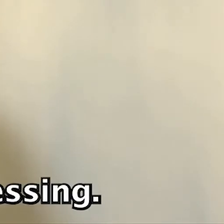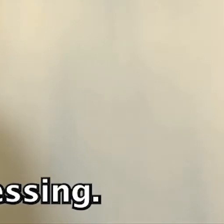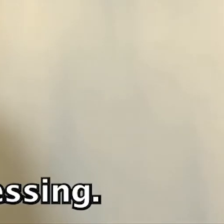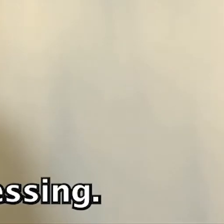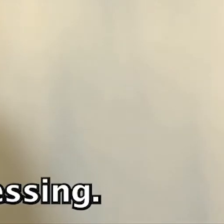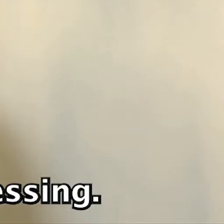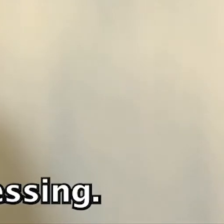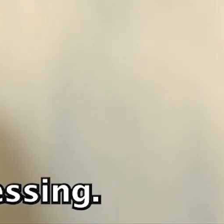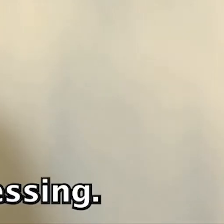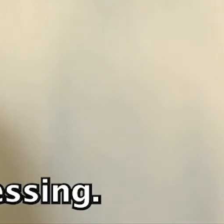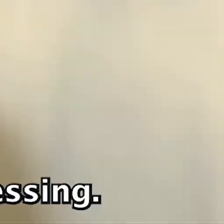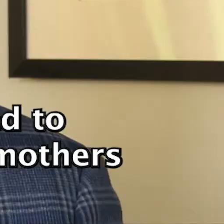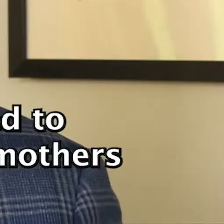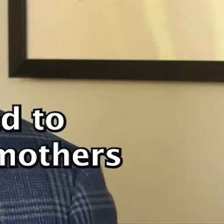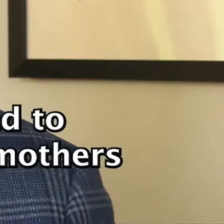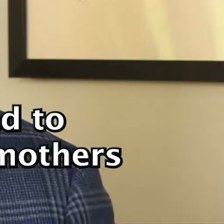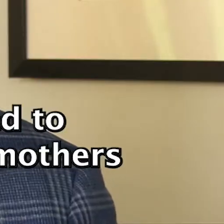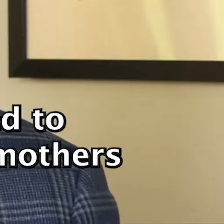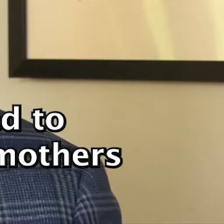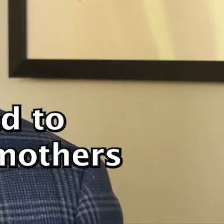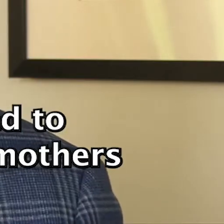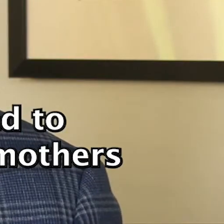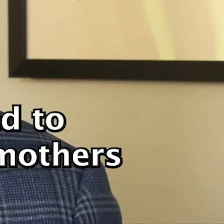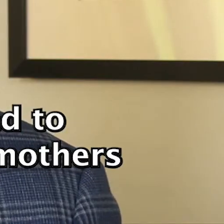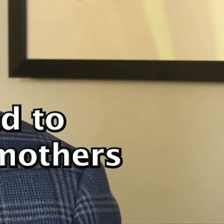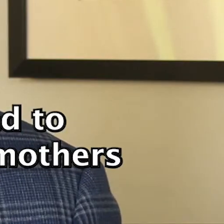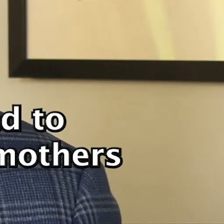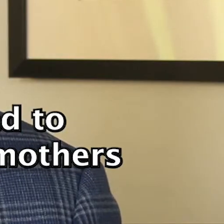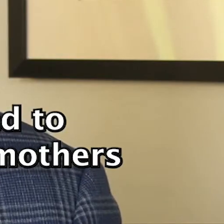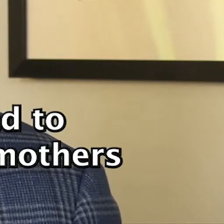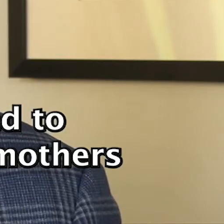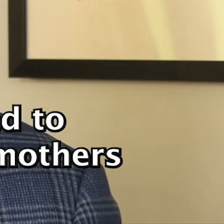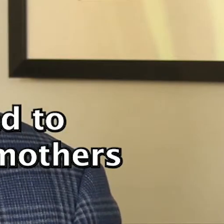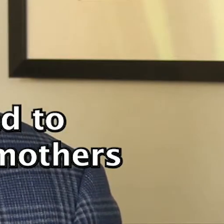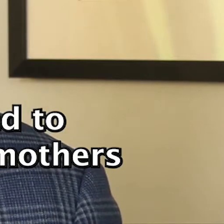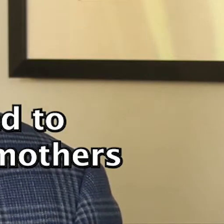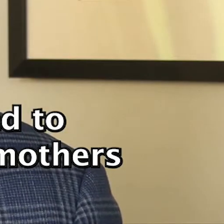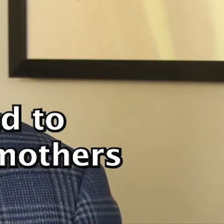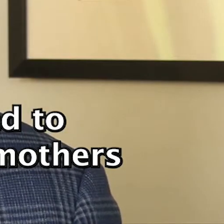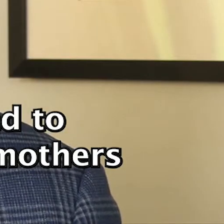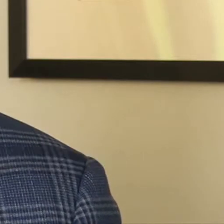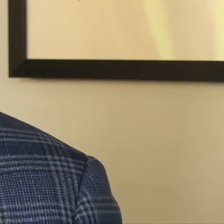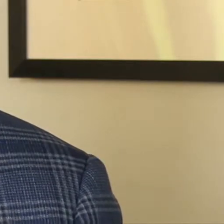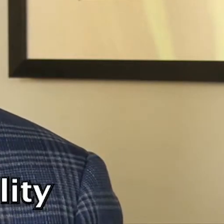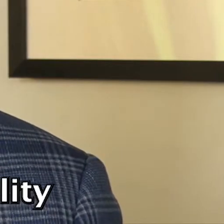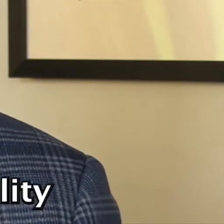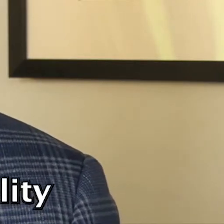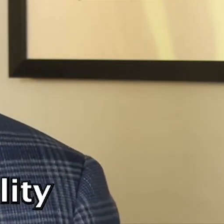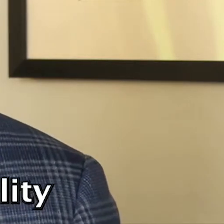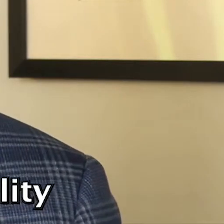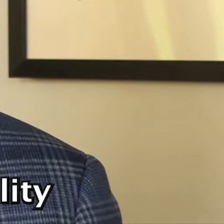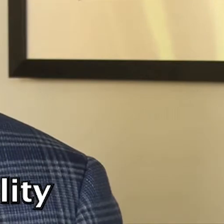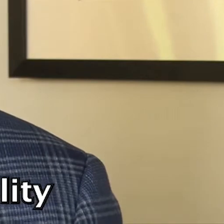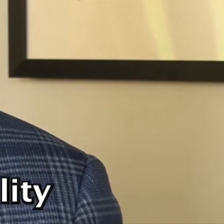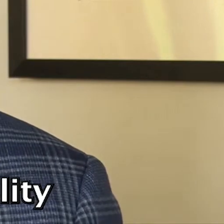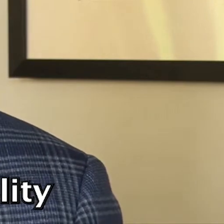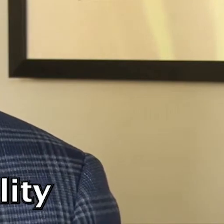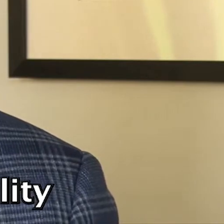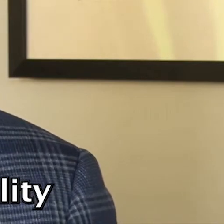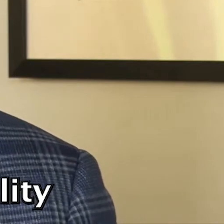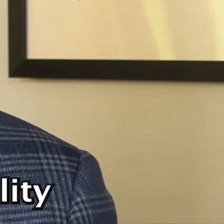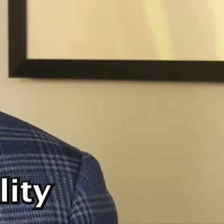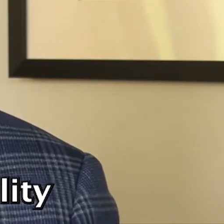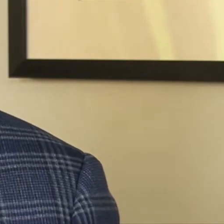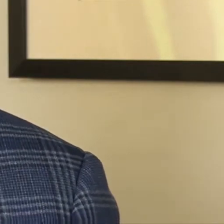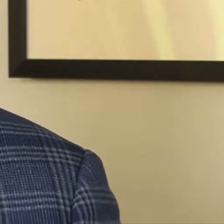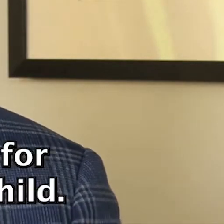but I didn't expect such a blessing. This program was designed to empower new and expecting mothers with cash so that they have the autonomy